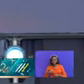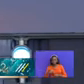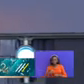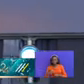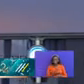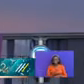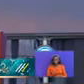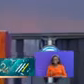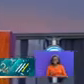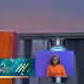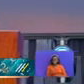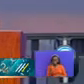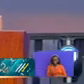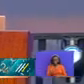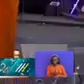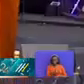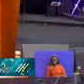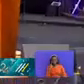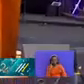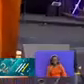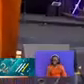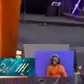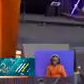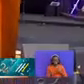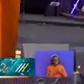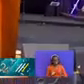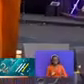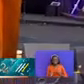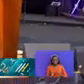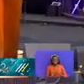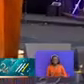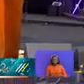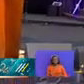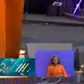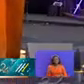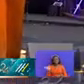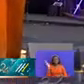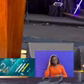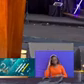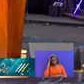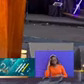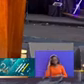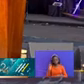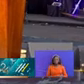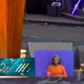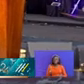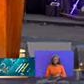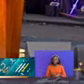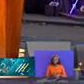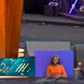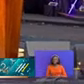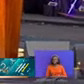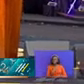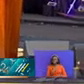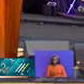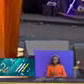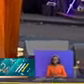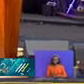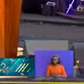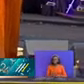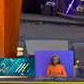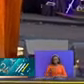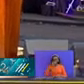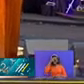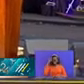looks at them he cries and says if only you knew the time of thy visitation